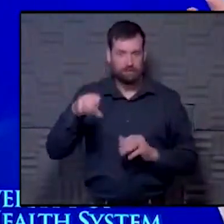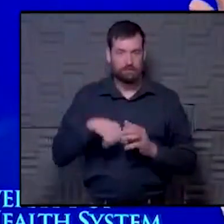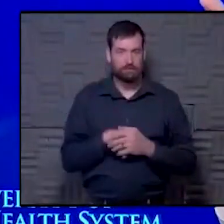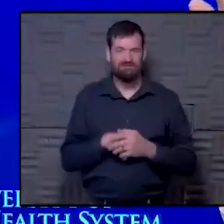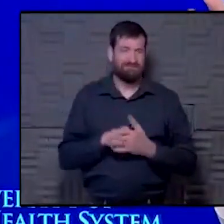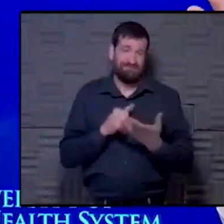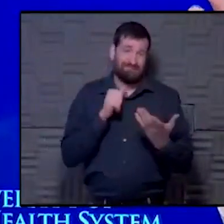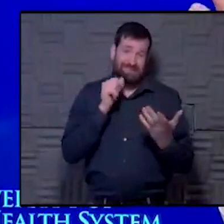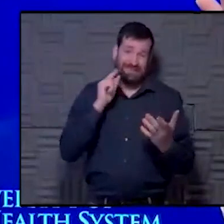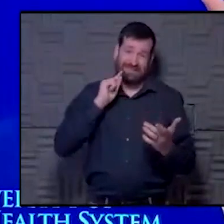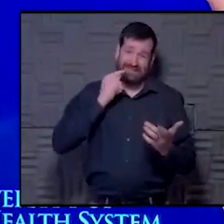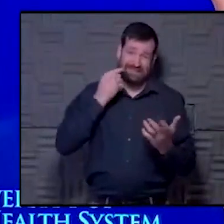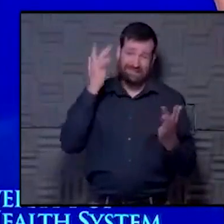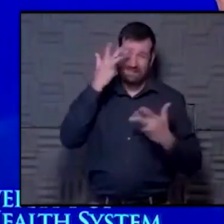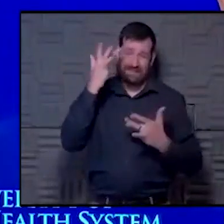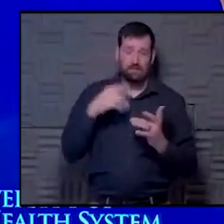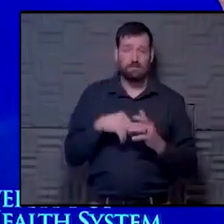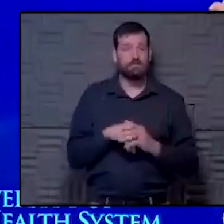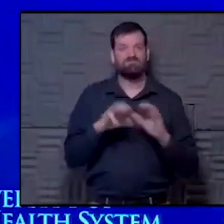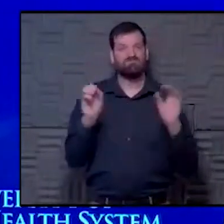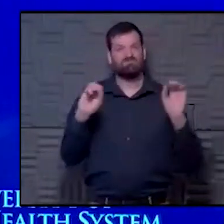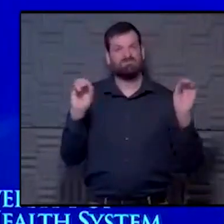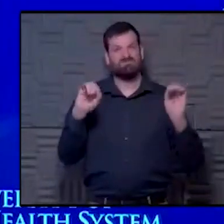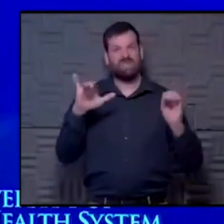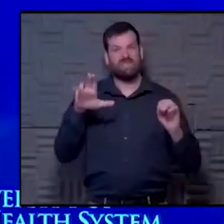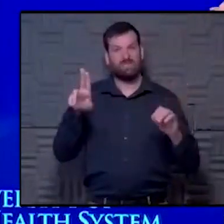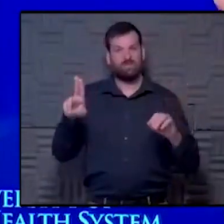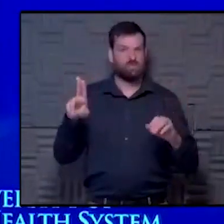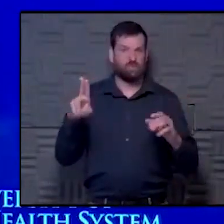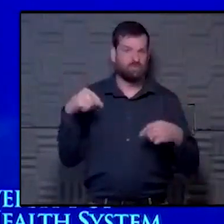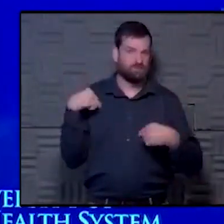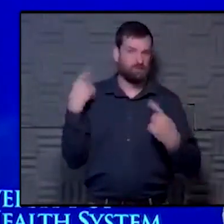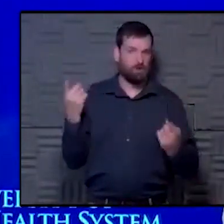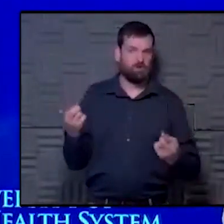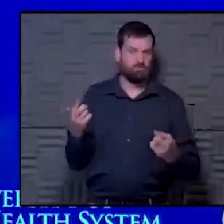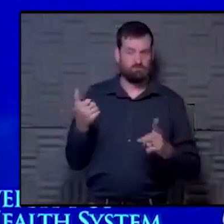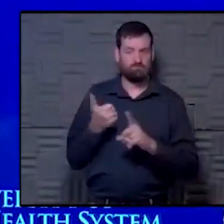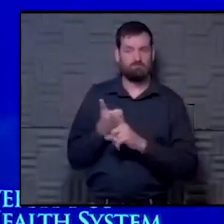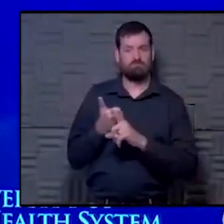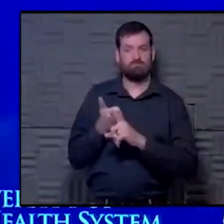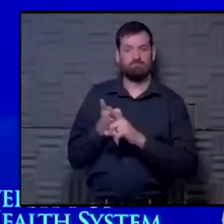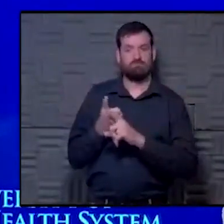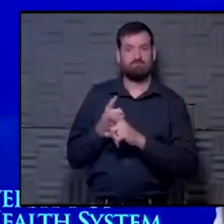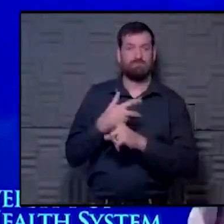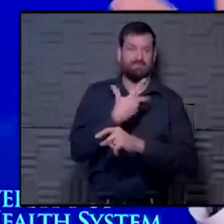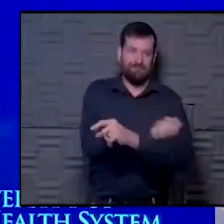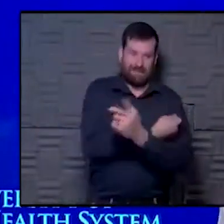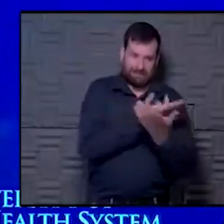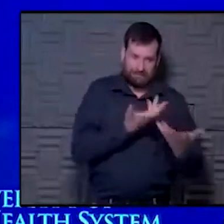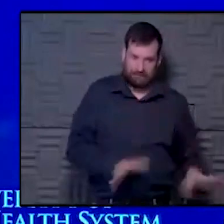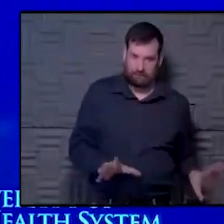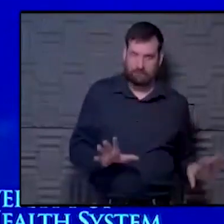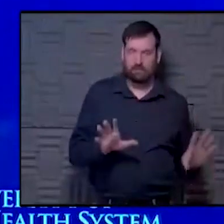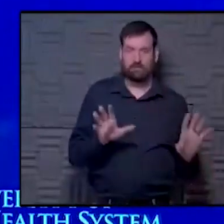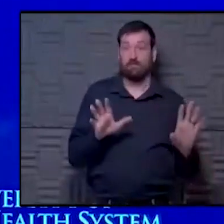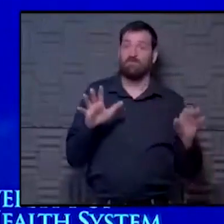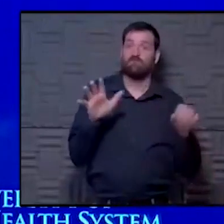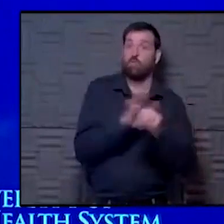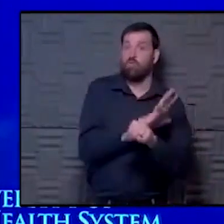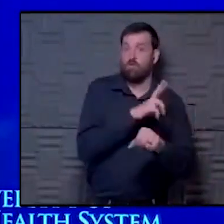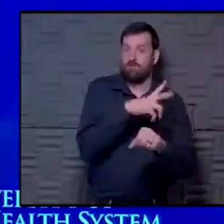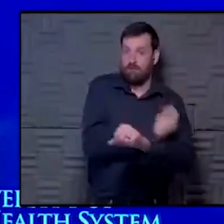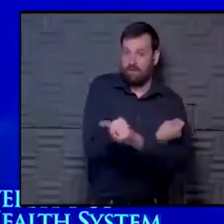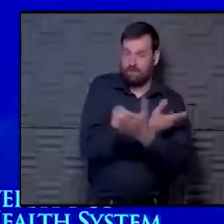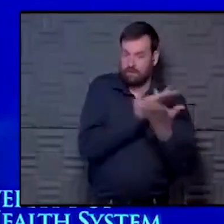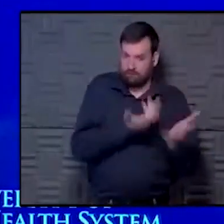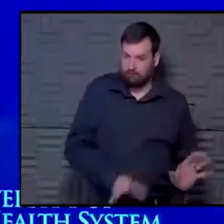you just, and we've not had anybody in the ICU that I know of so far that has had vaccination, was all the way completed their